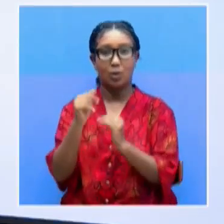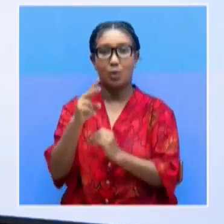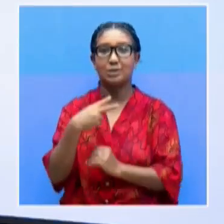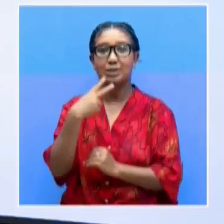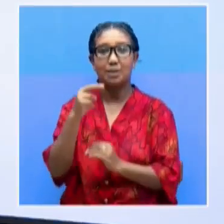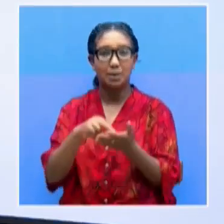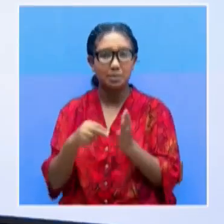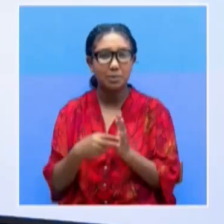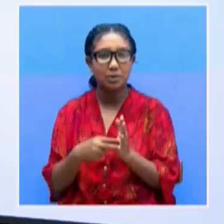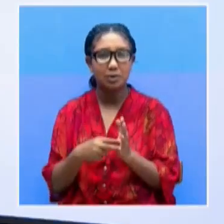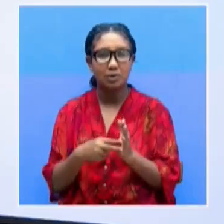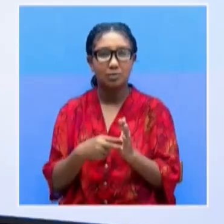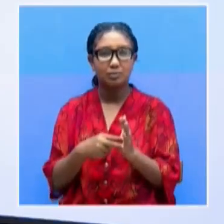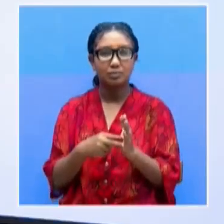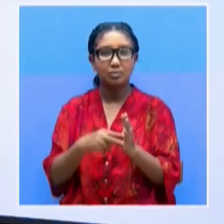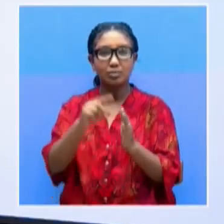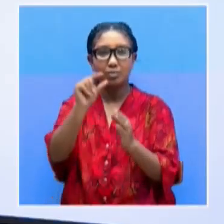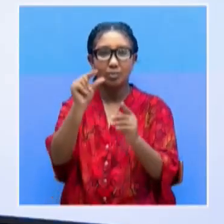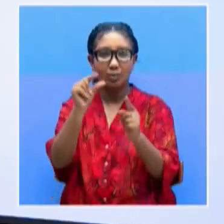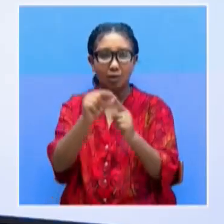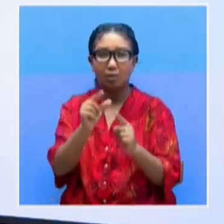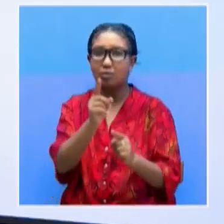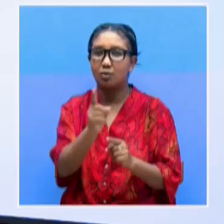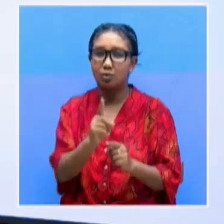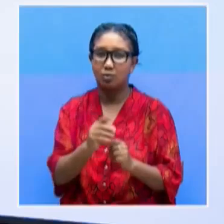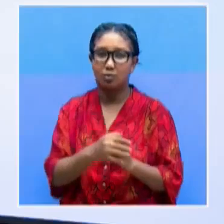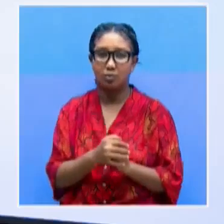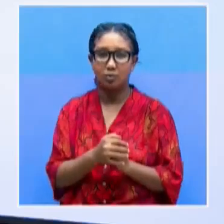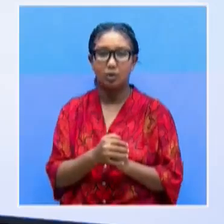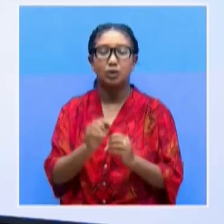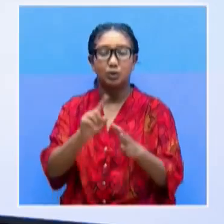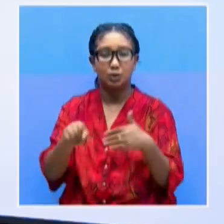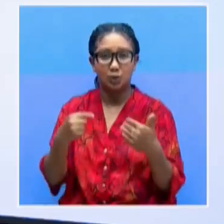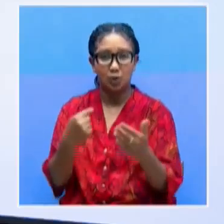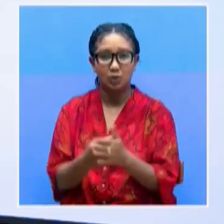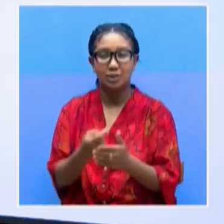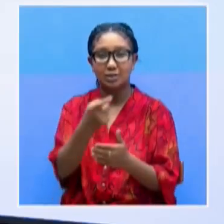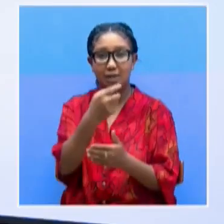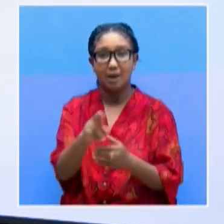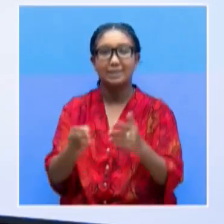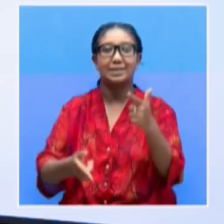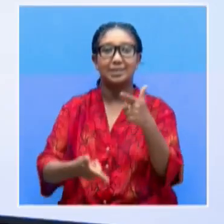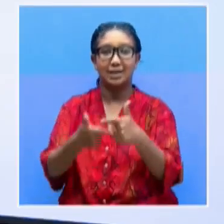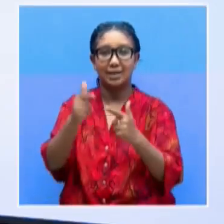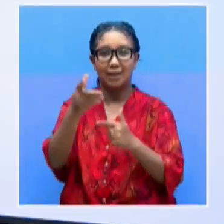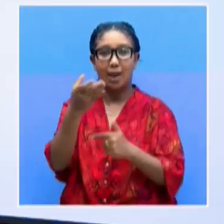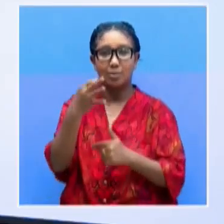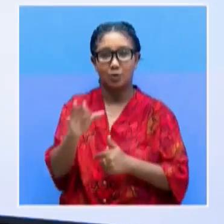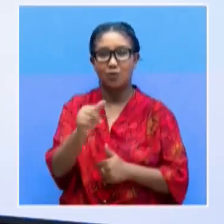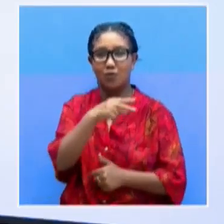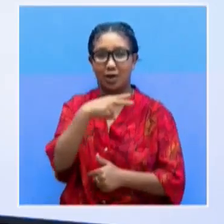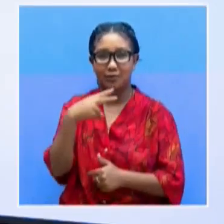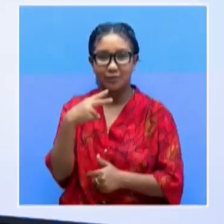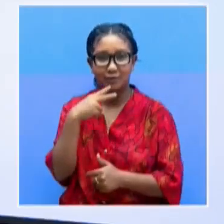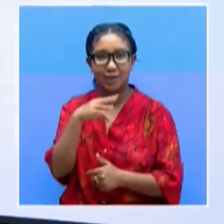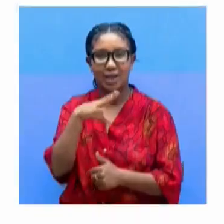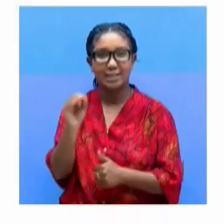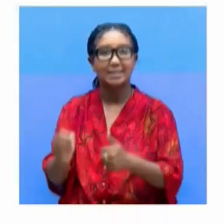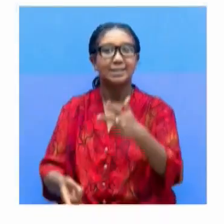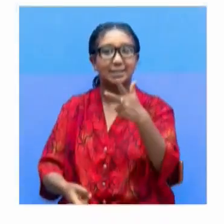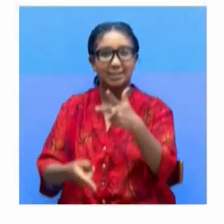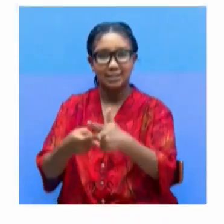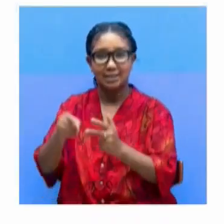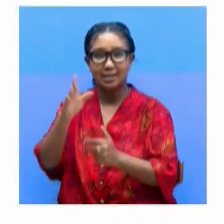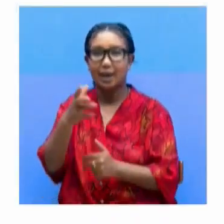syllable means we can't say them with a single breath. All right? So these are the second type of adverbs, and the third